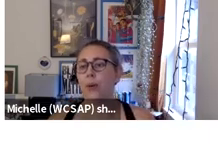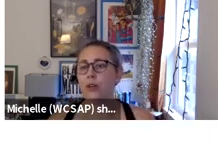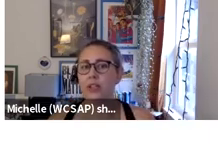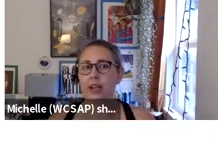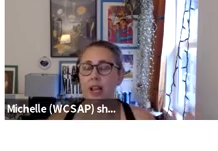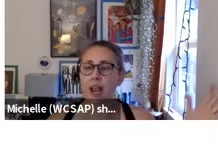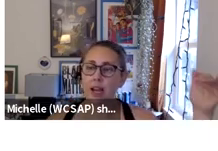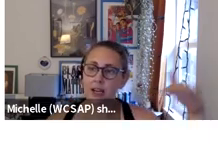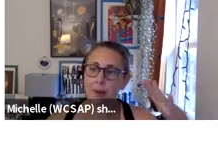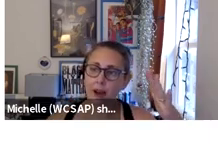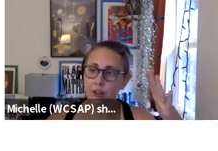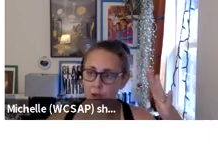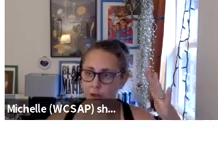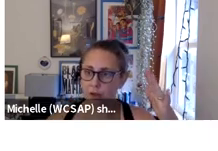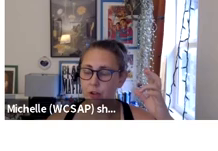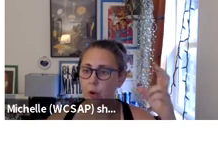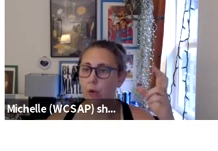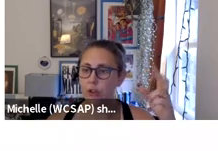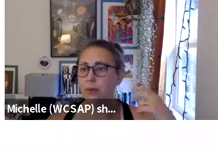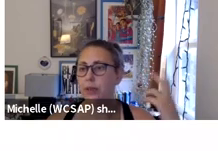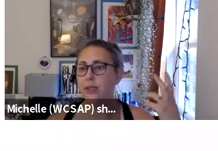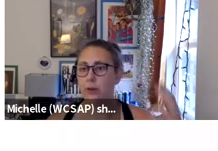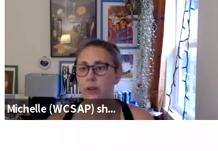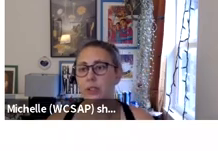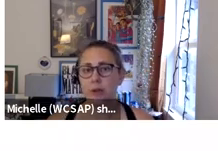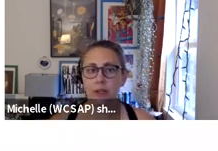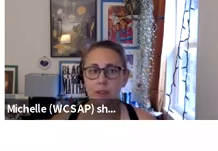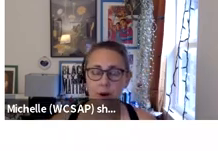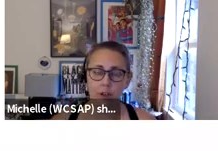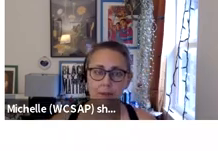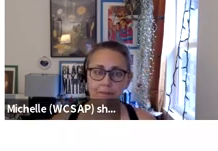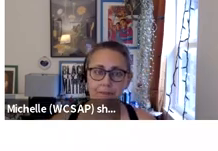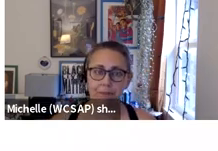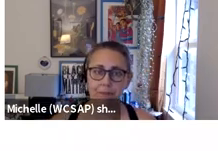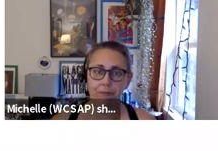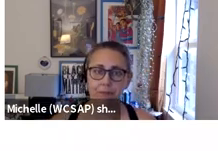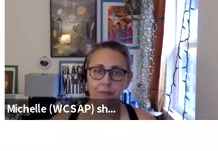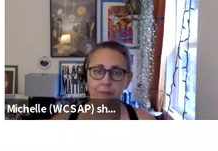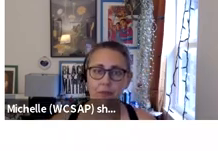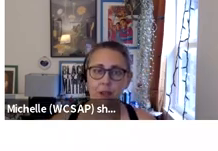a whole person and impact your culture and places where you experience oppression.